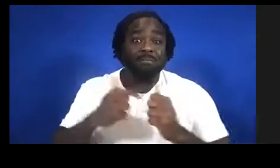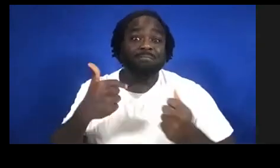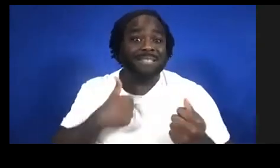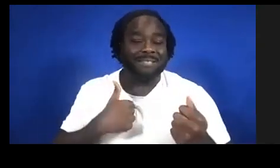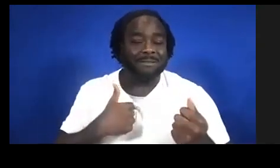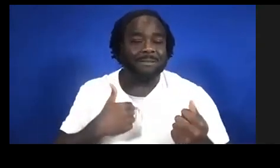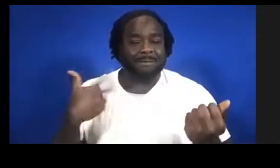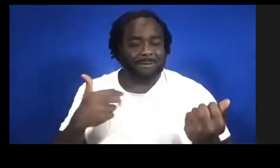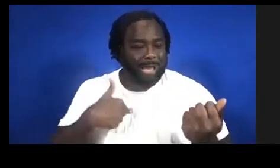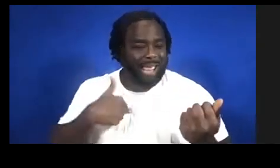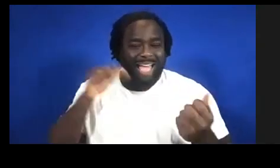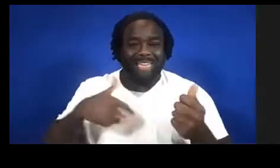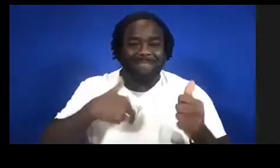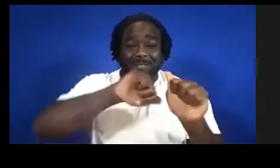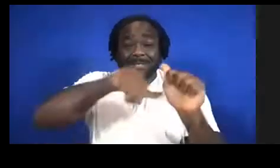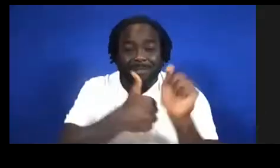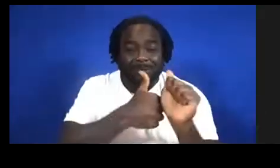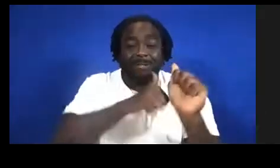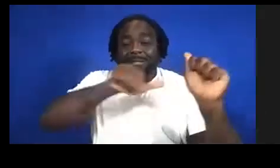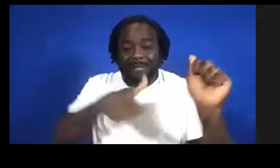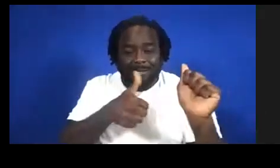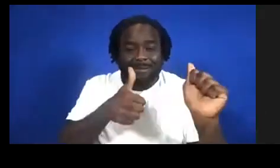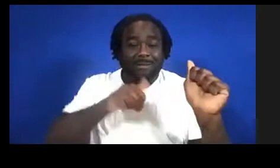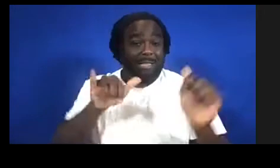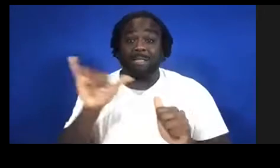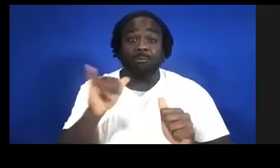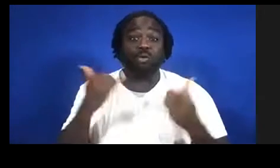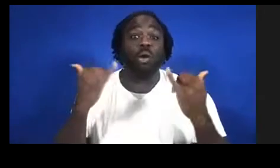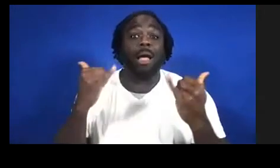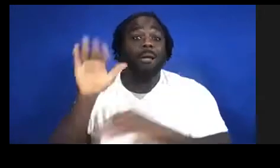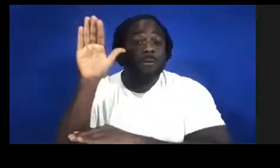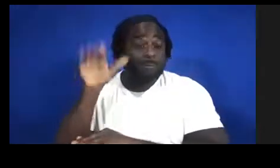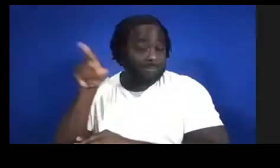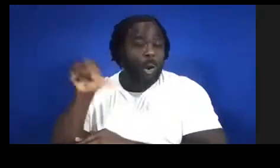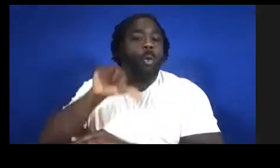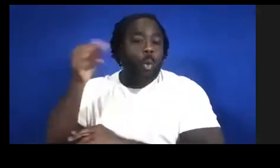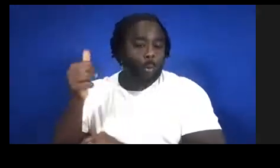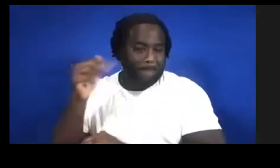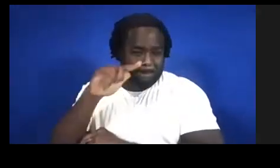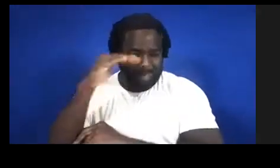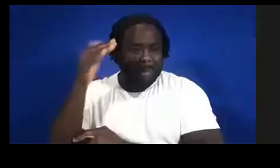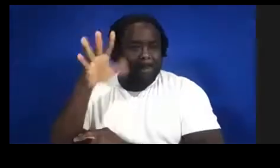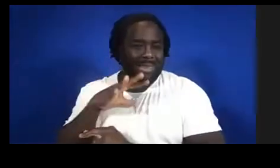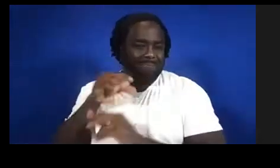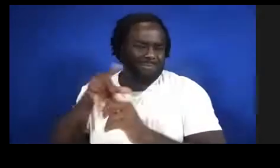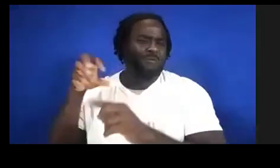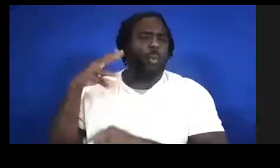times, like this situation here, we're not together, right? We're not in the same room.